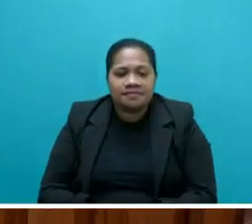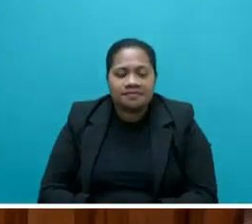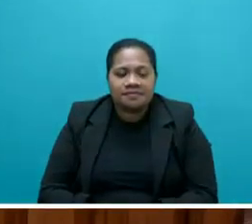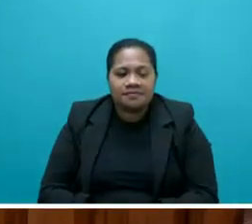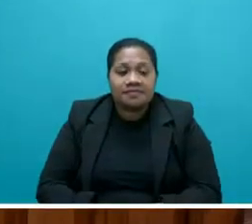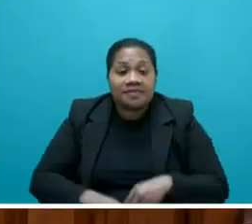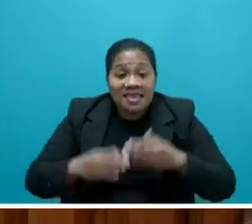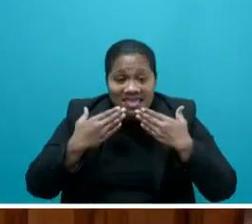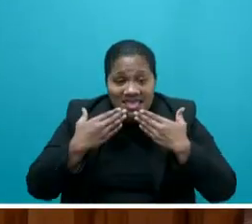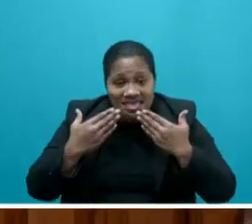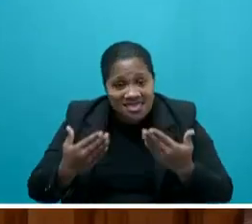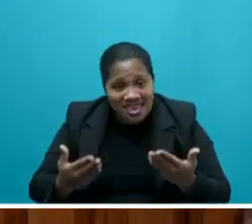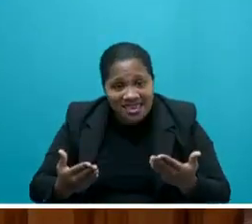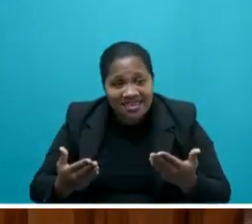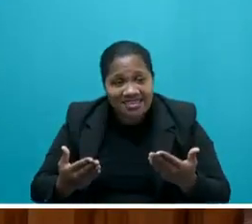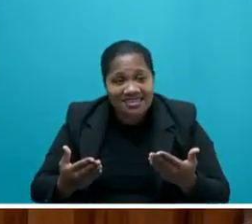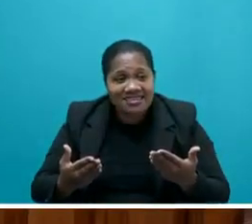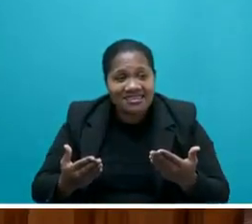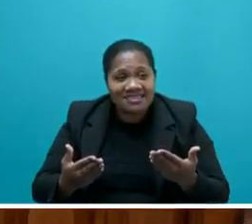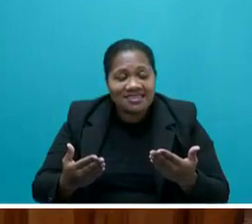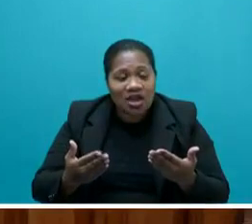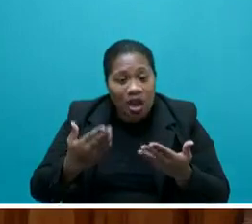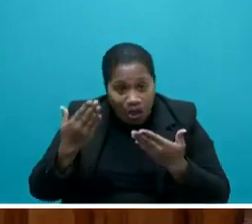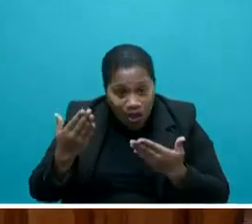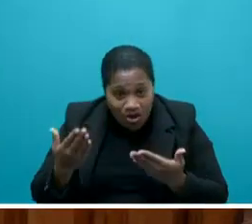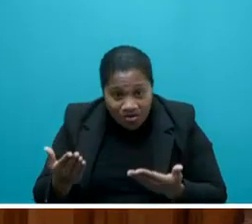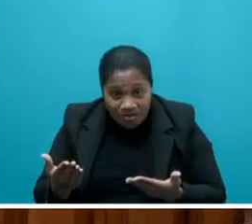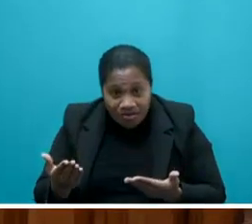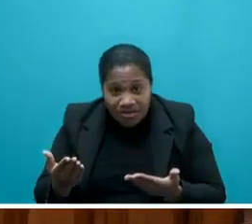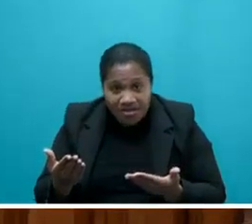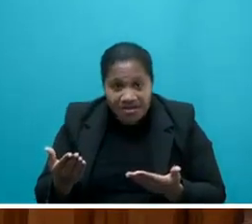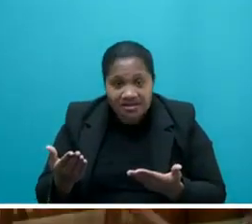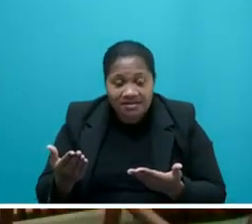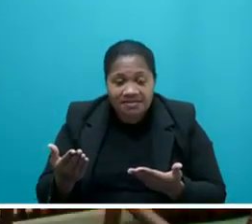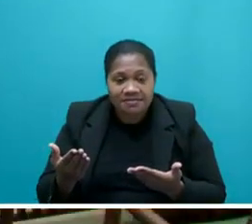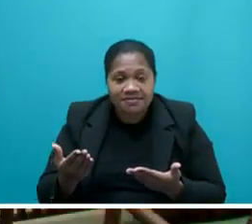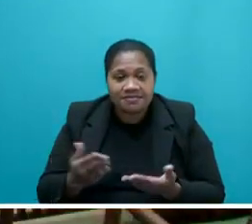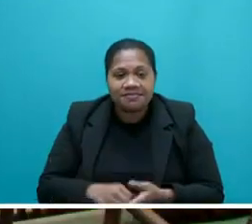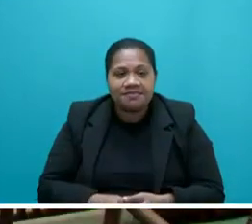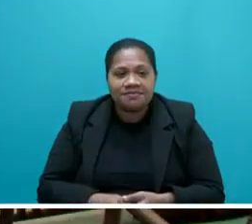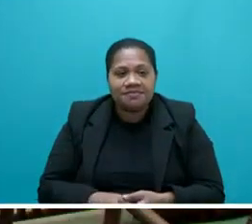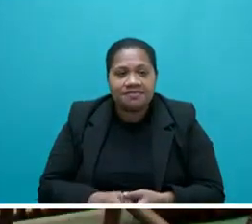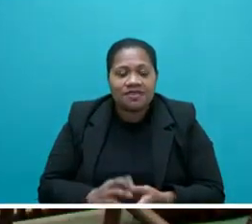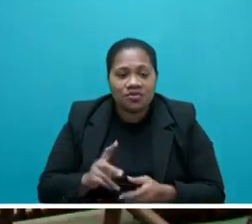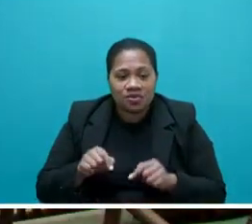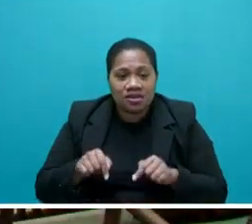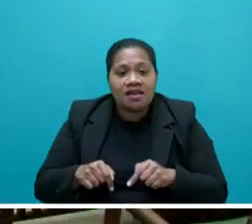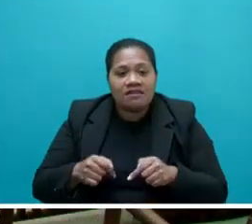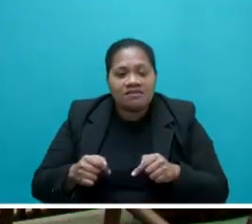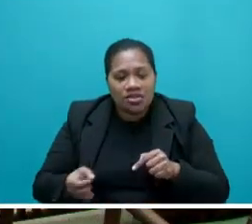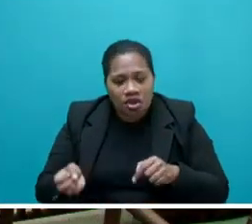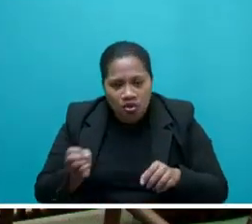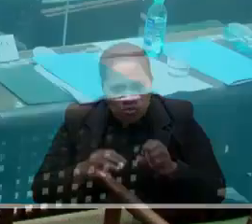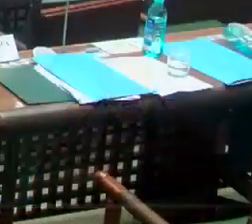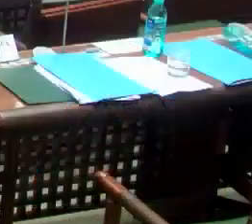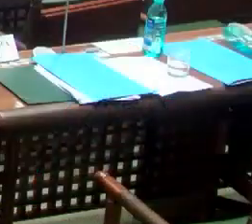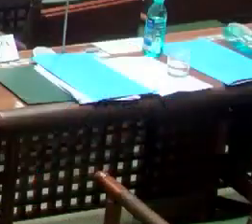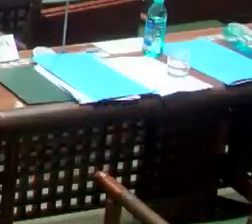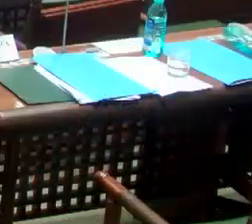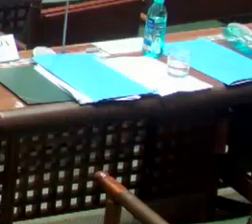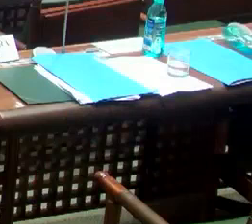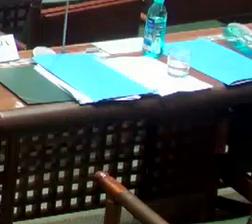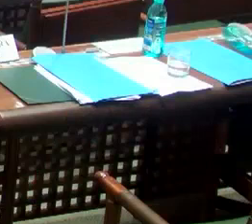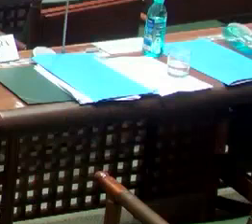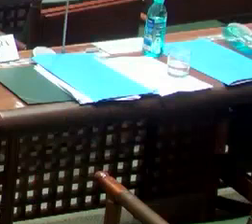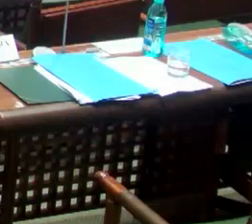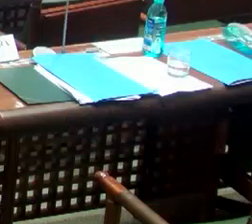I thank the Honourable Pedeli Bosnebola for his contribution to